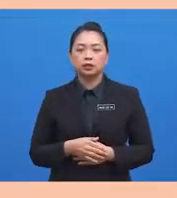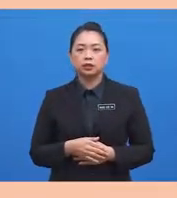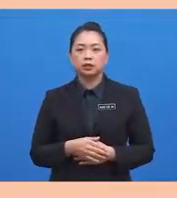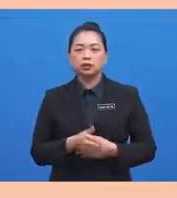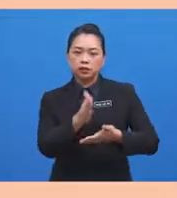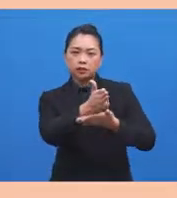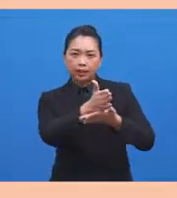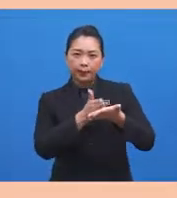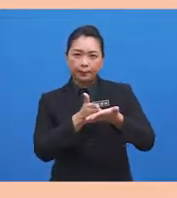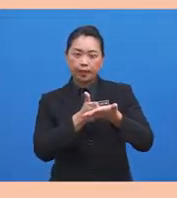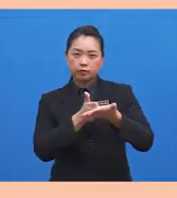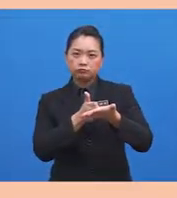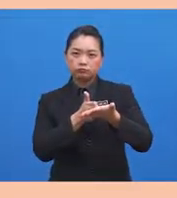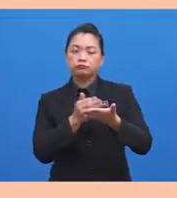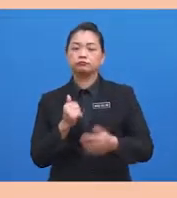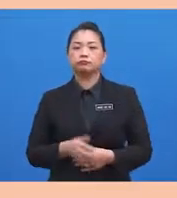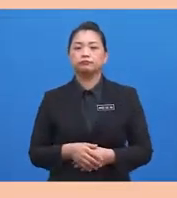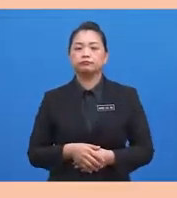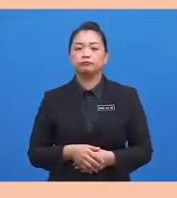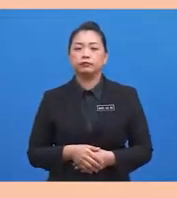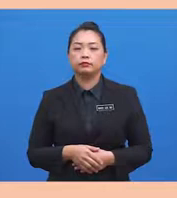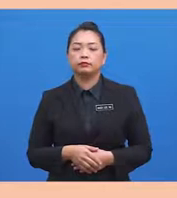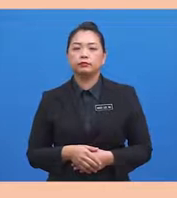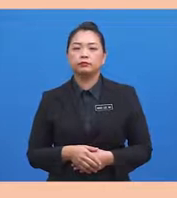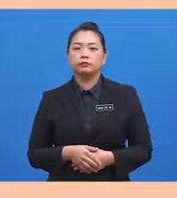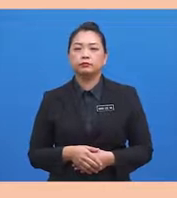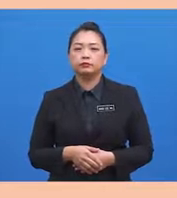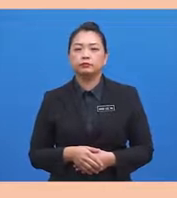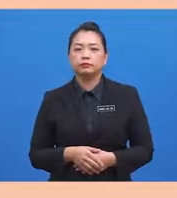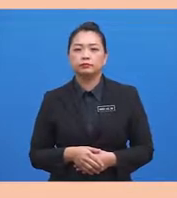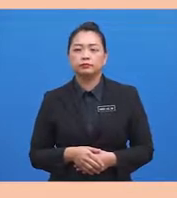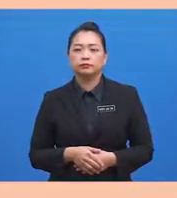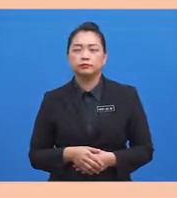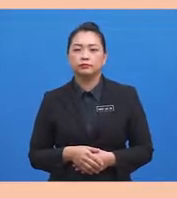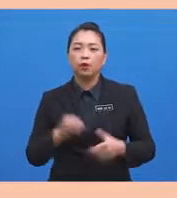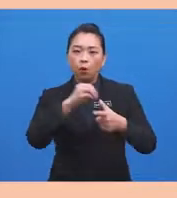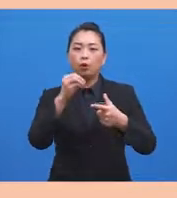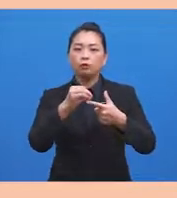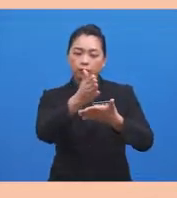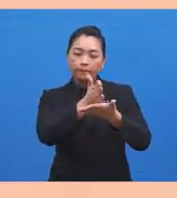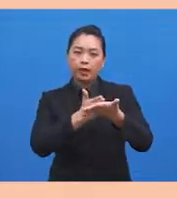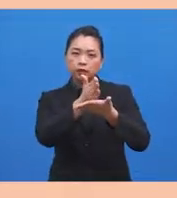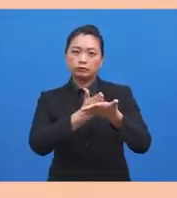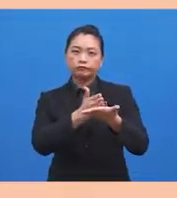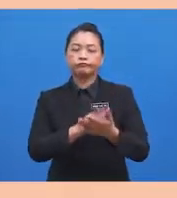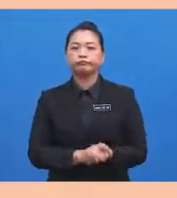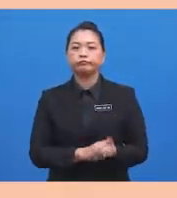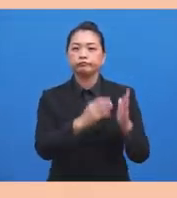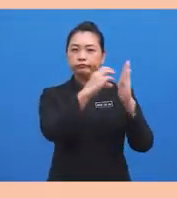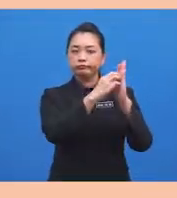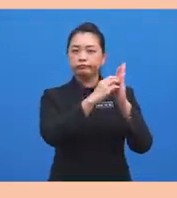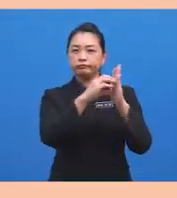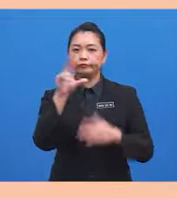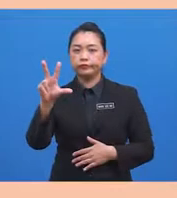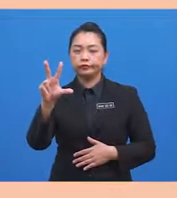part, so to put this simply, section is a portion of the whole, a part. In paragraph three, the